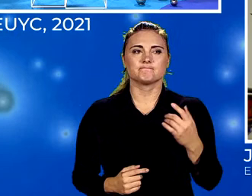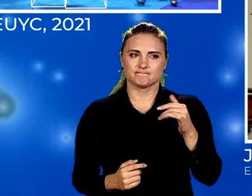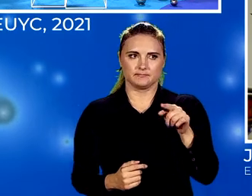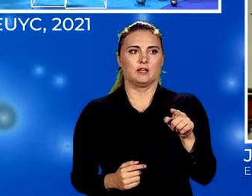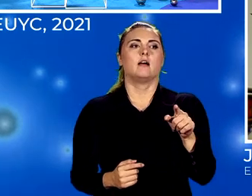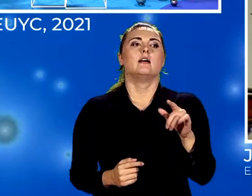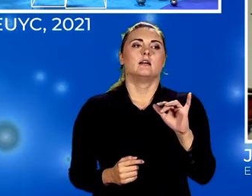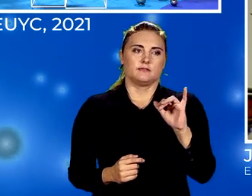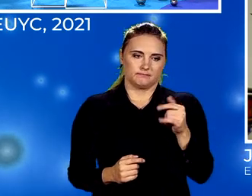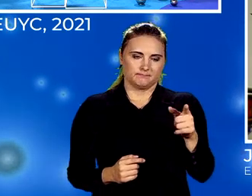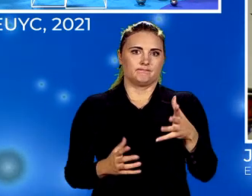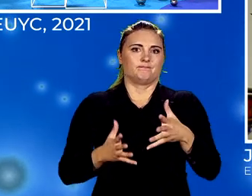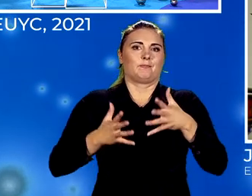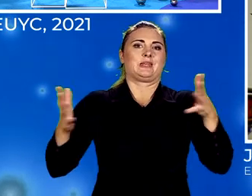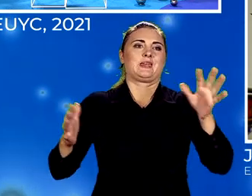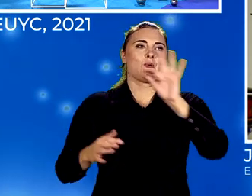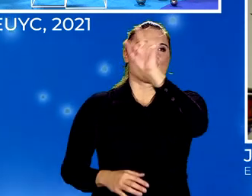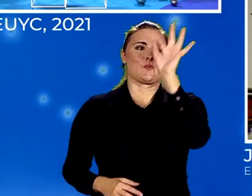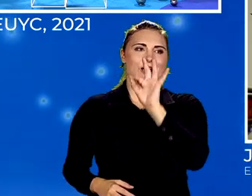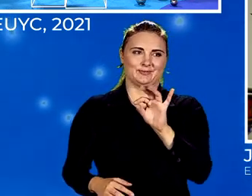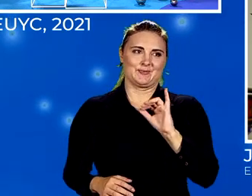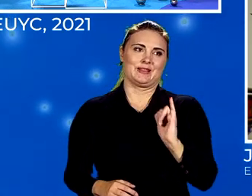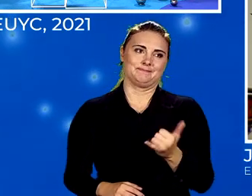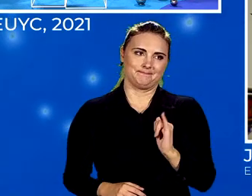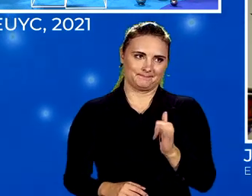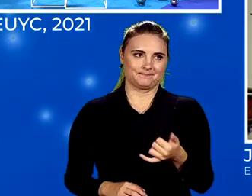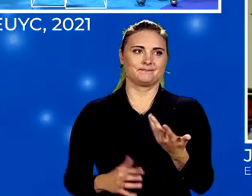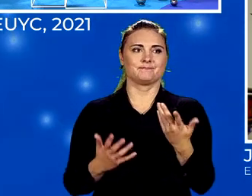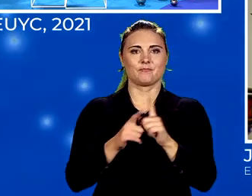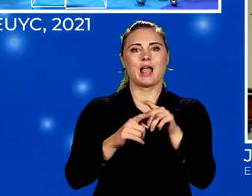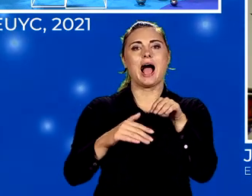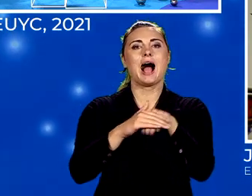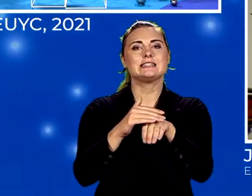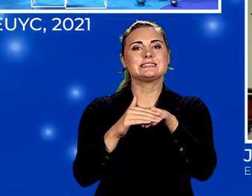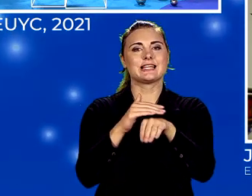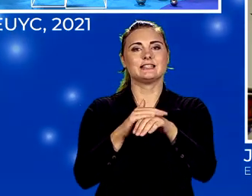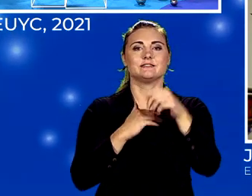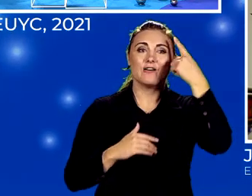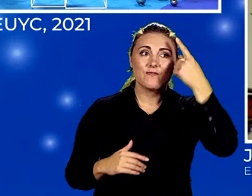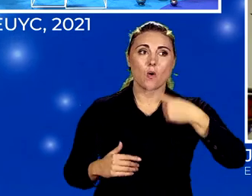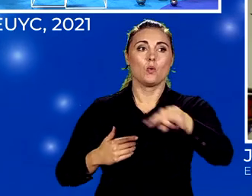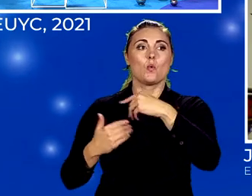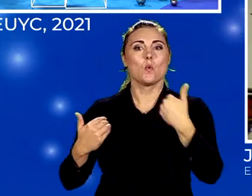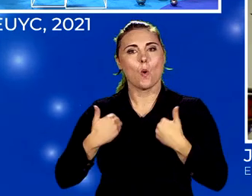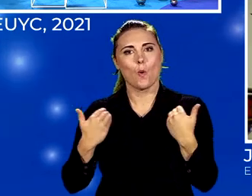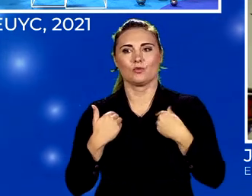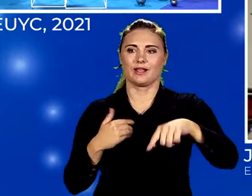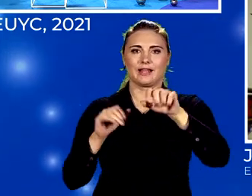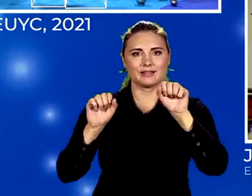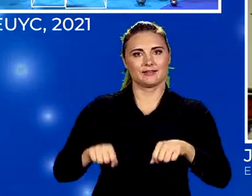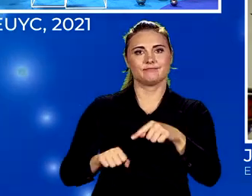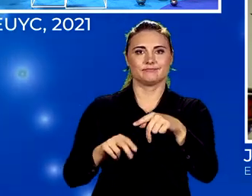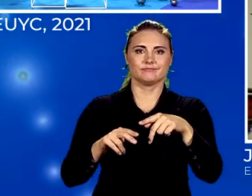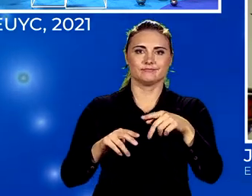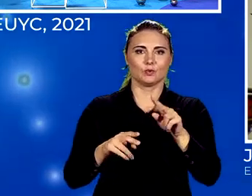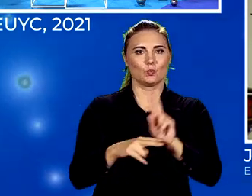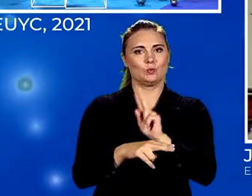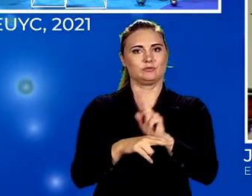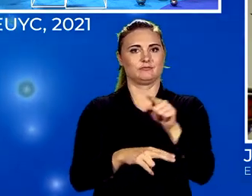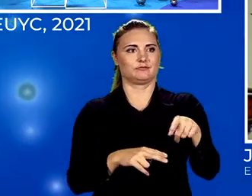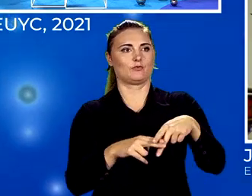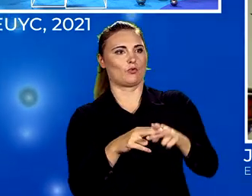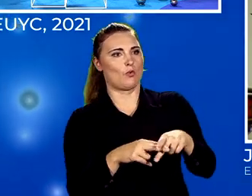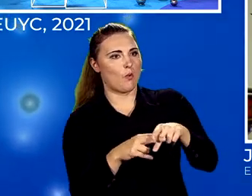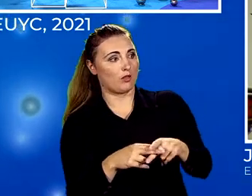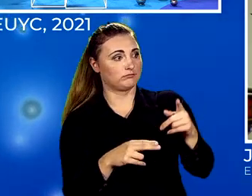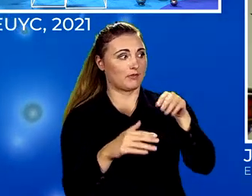we say we give access to young people through digital tools, if those tools are actually accessible to all